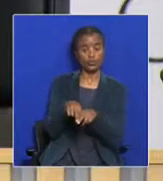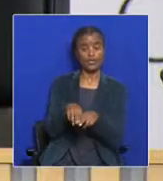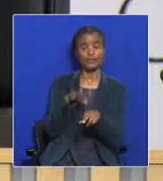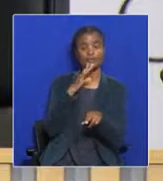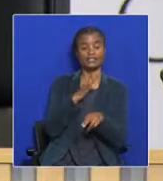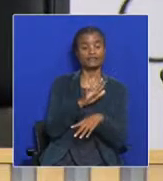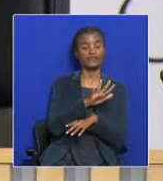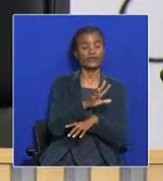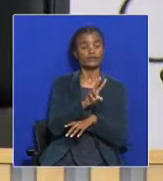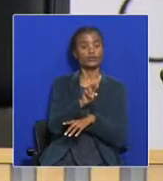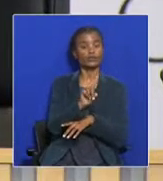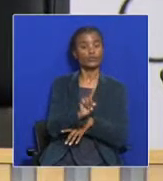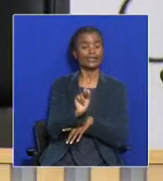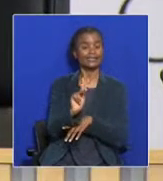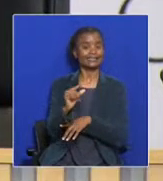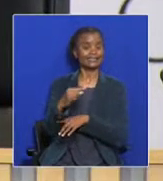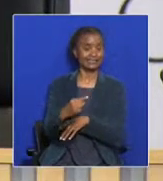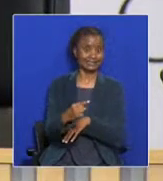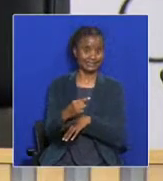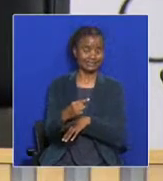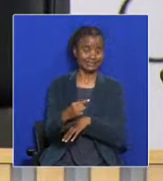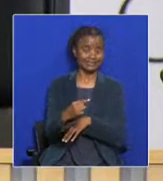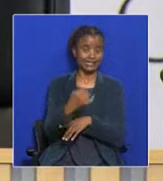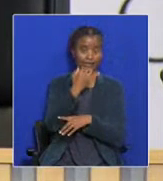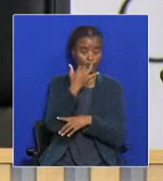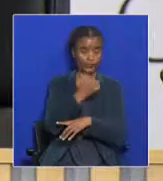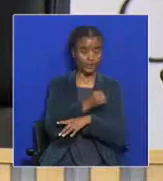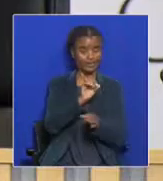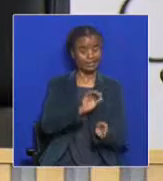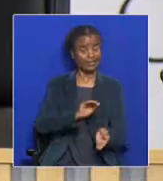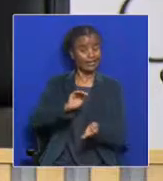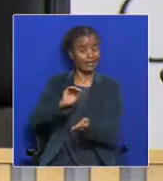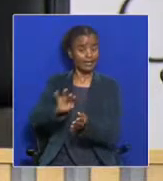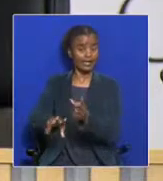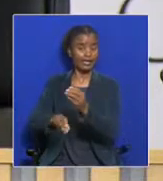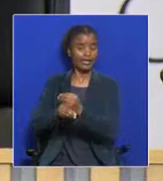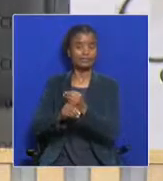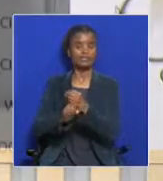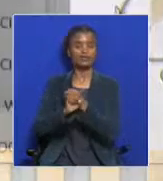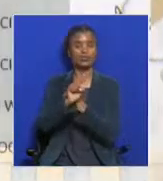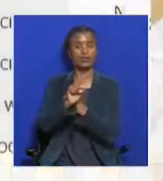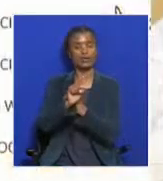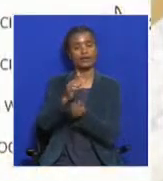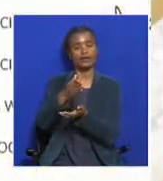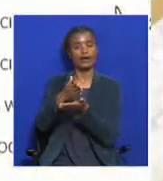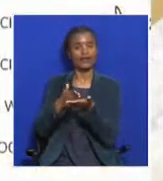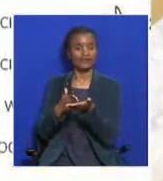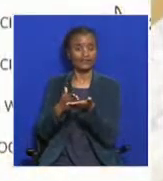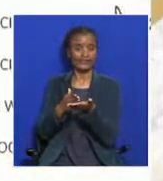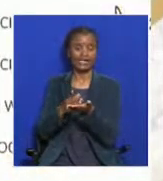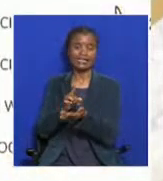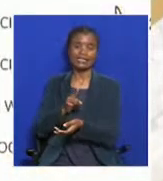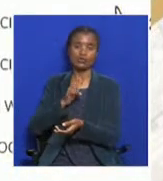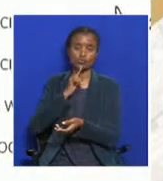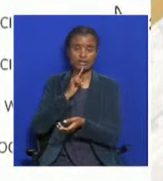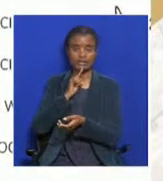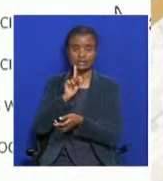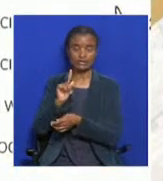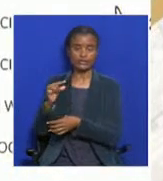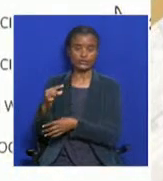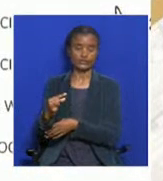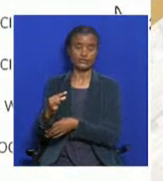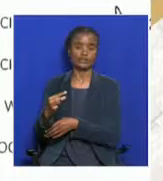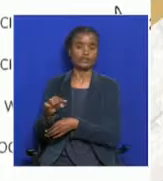be 1.5 tons of our drug or of drugs at Maiden